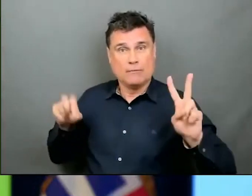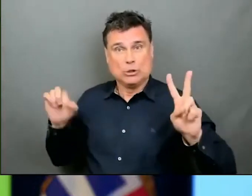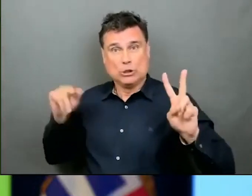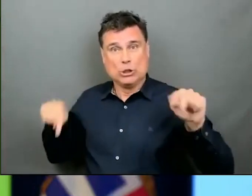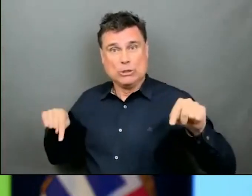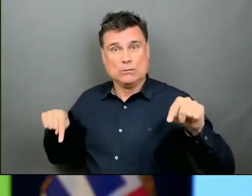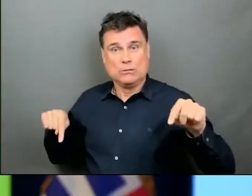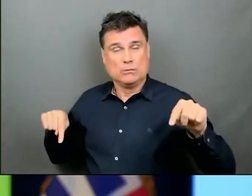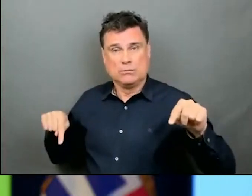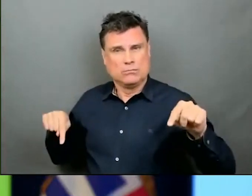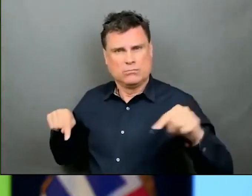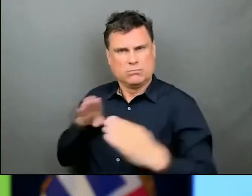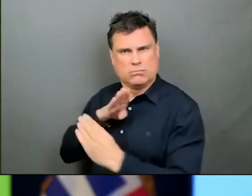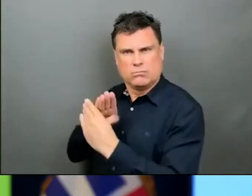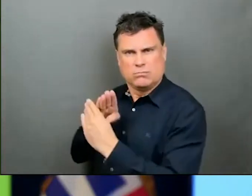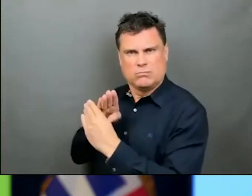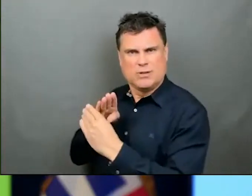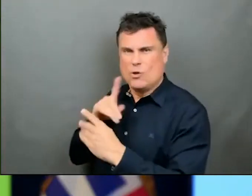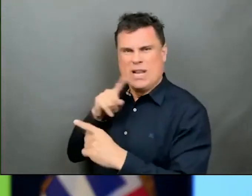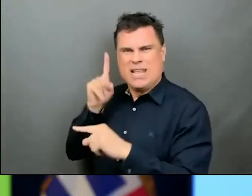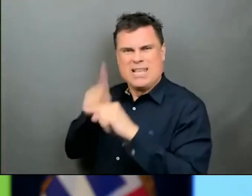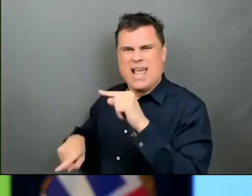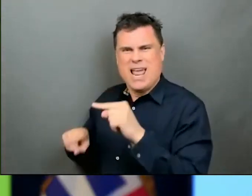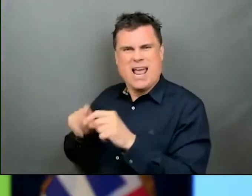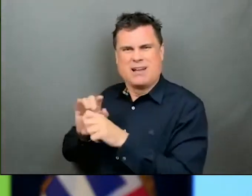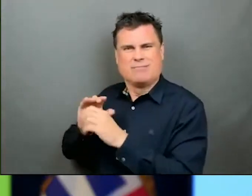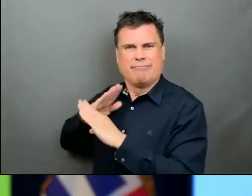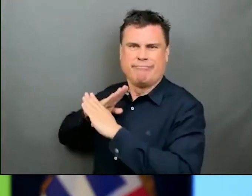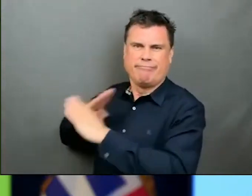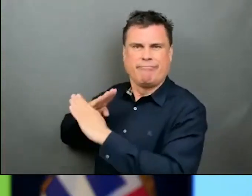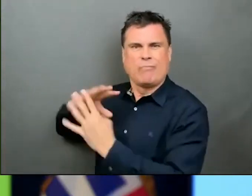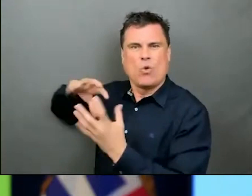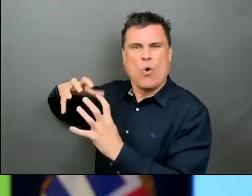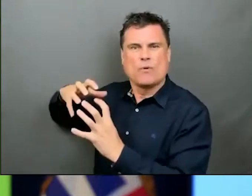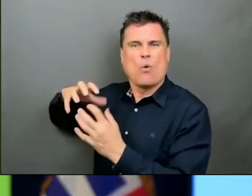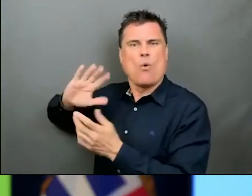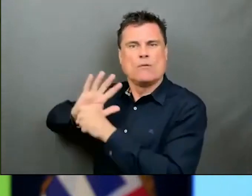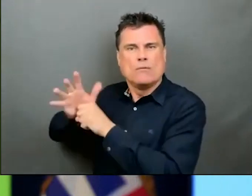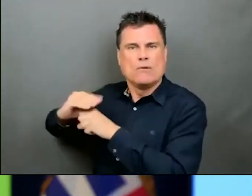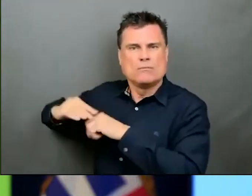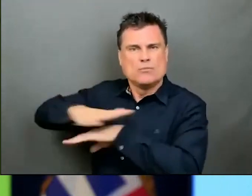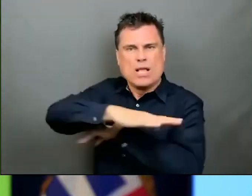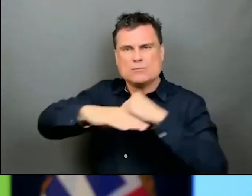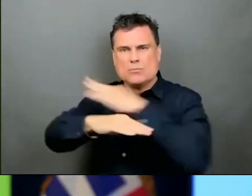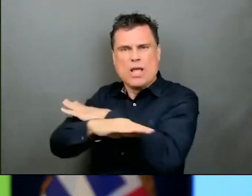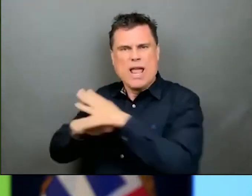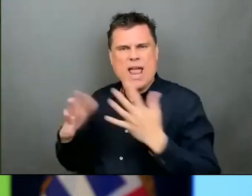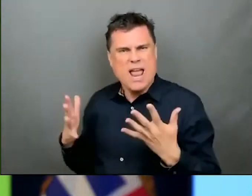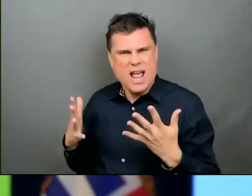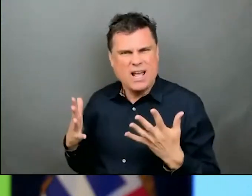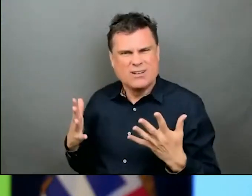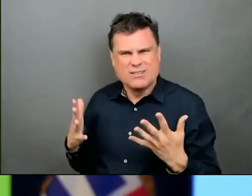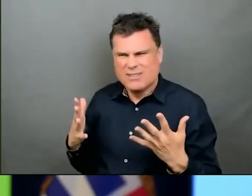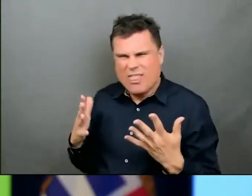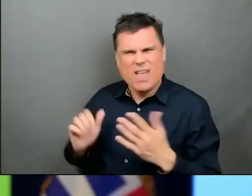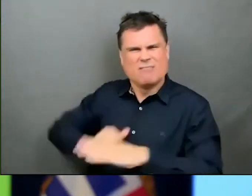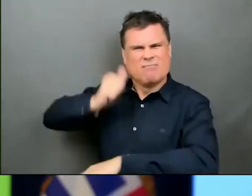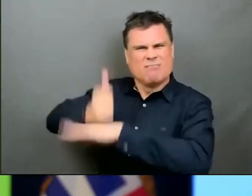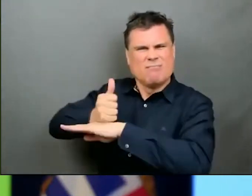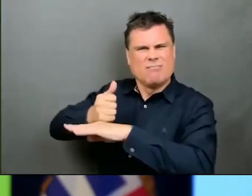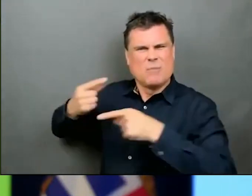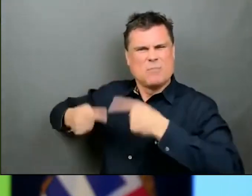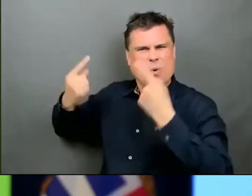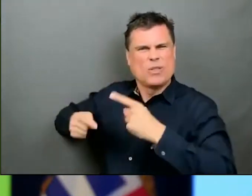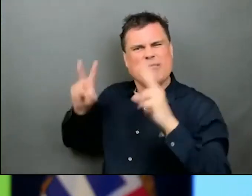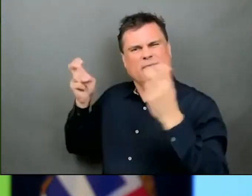it just, you couldn't figure out a way to actually crack down on that, which, and do we know if that contributes more